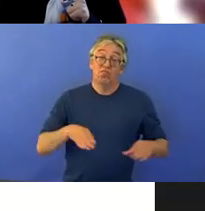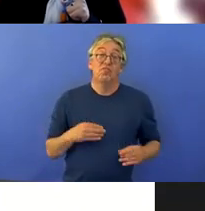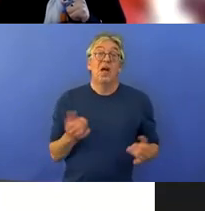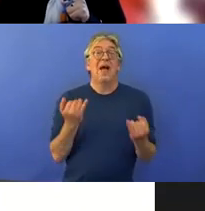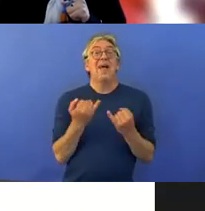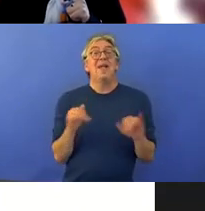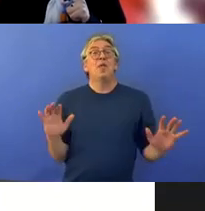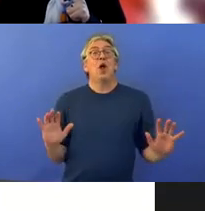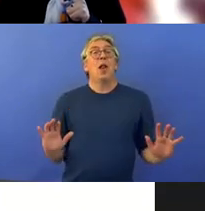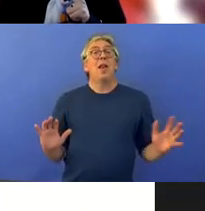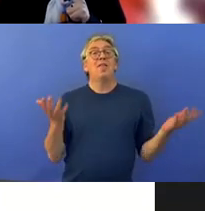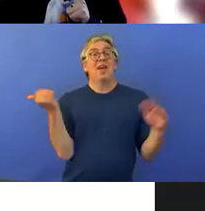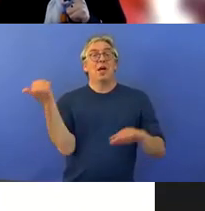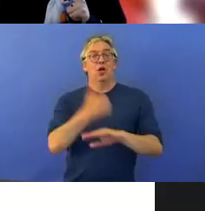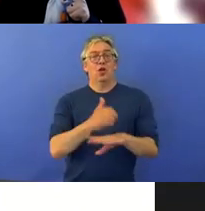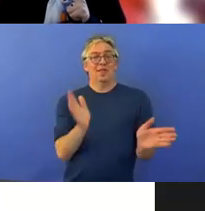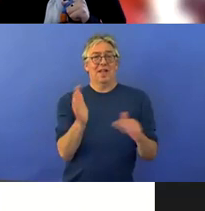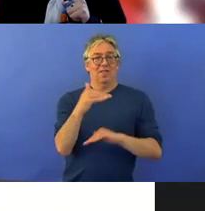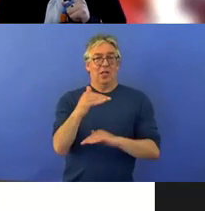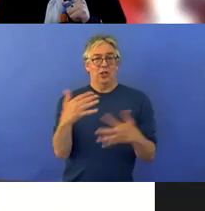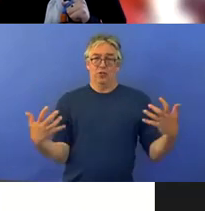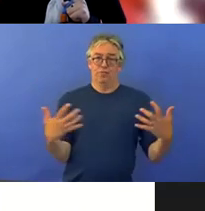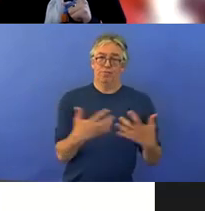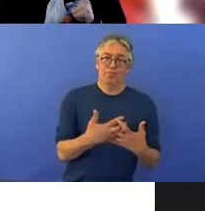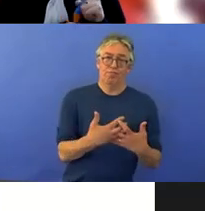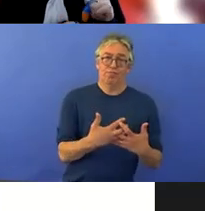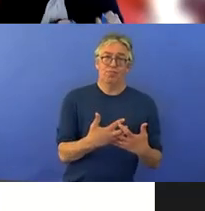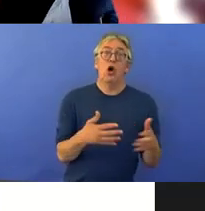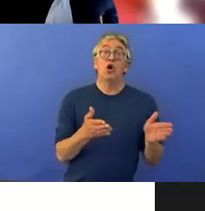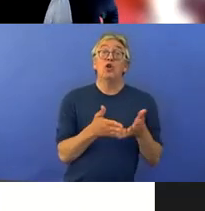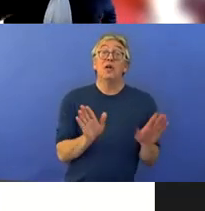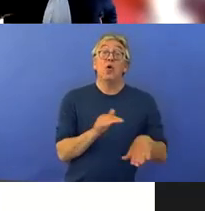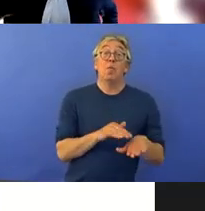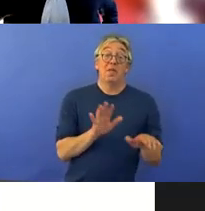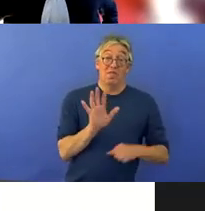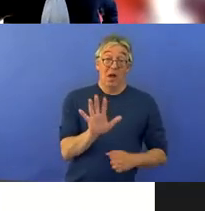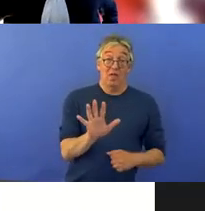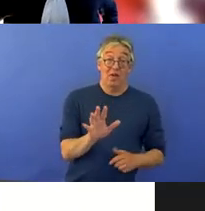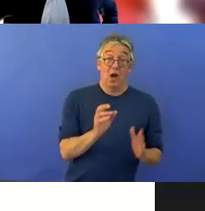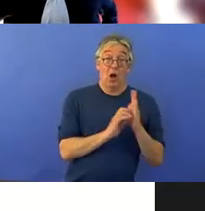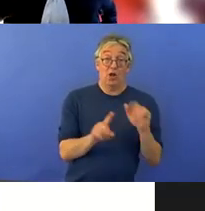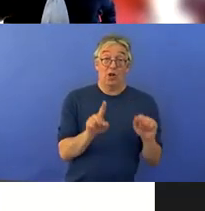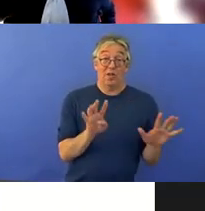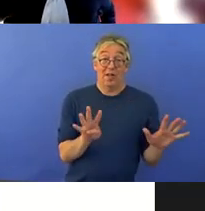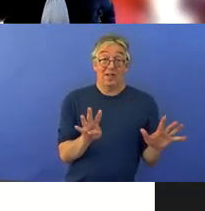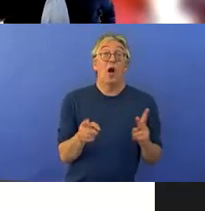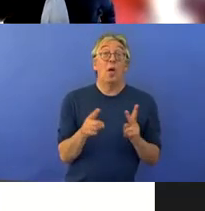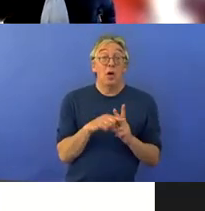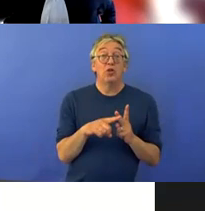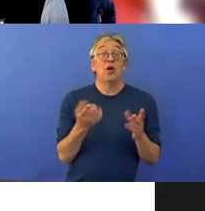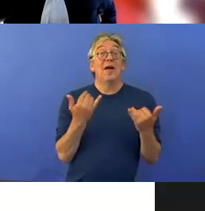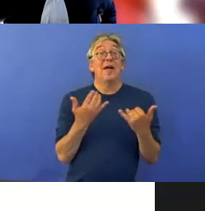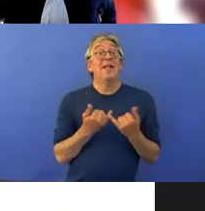living, align with Article 19, the General Comment 5, and the independent living philosophy.